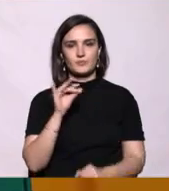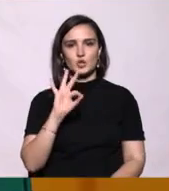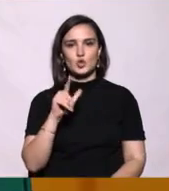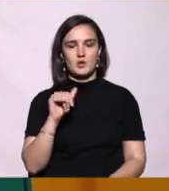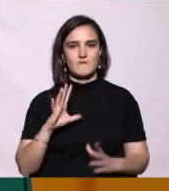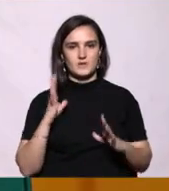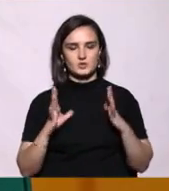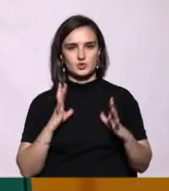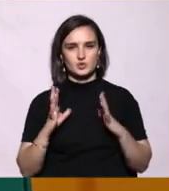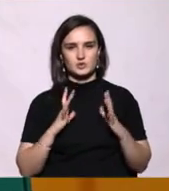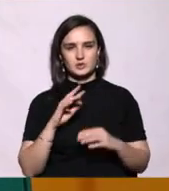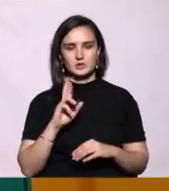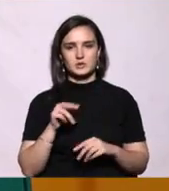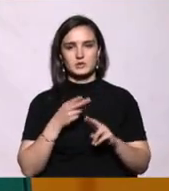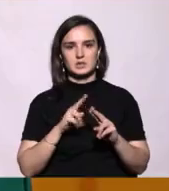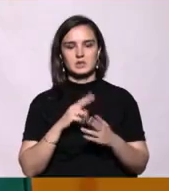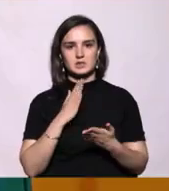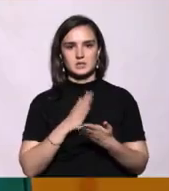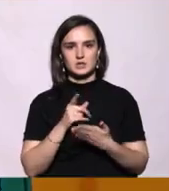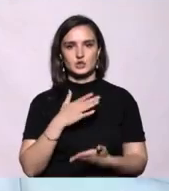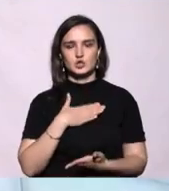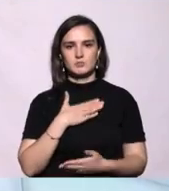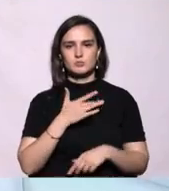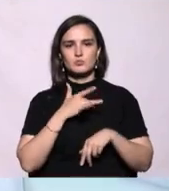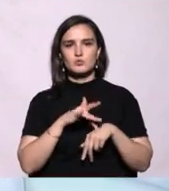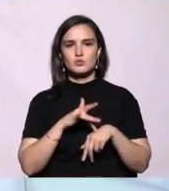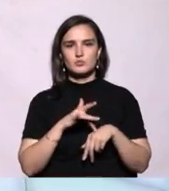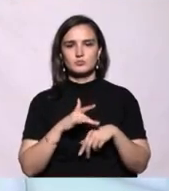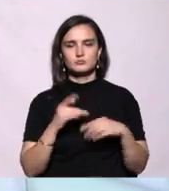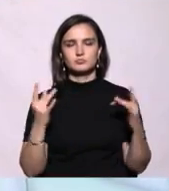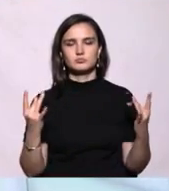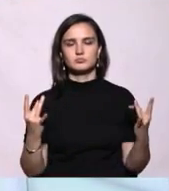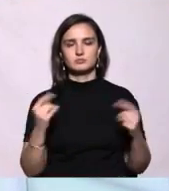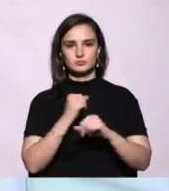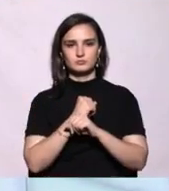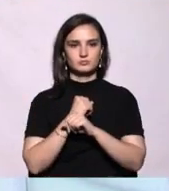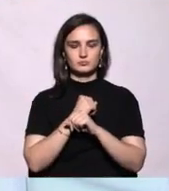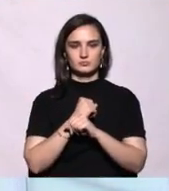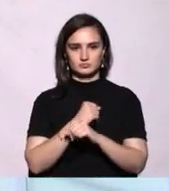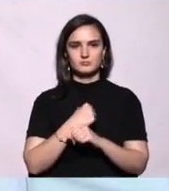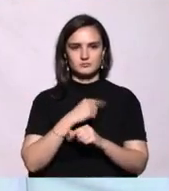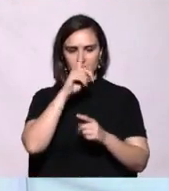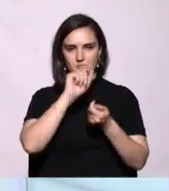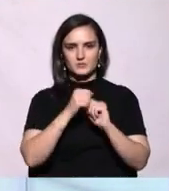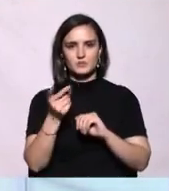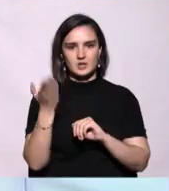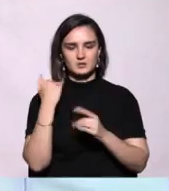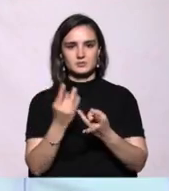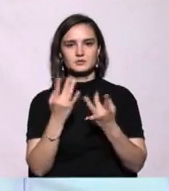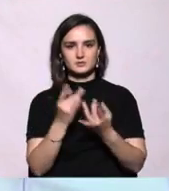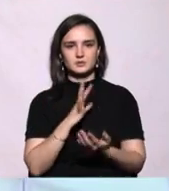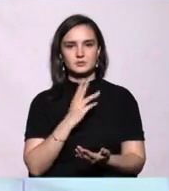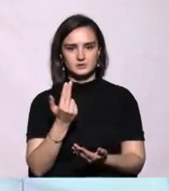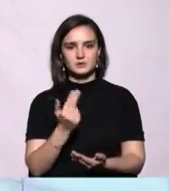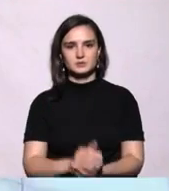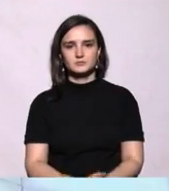is varjishi, and it is my favorite activity. Oh, yeah. I remember. You told me before. Yes,